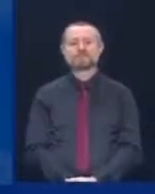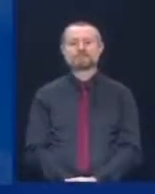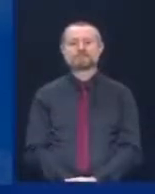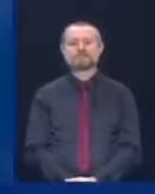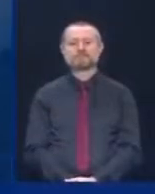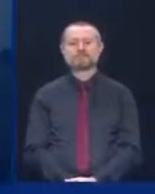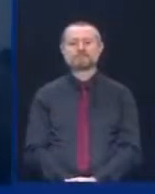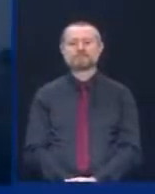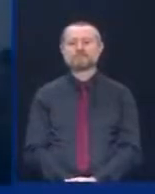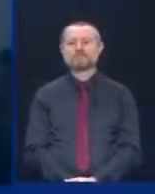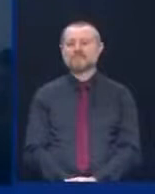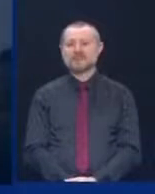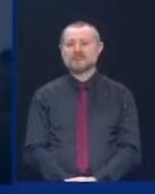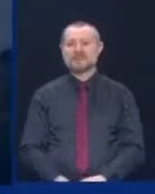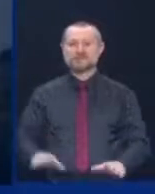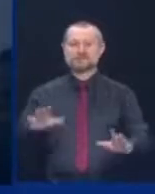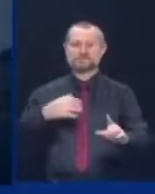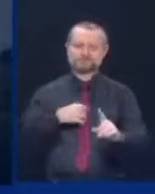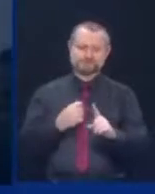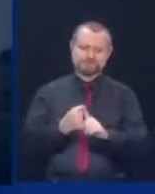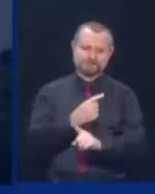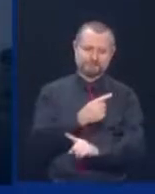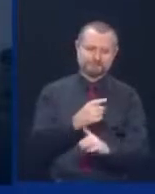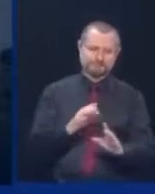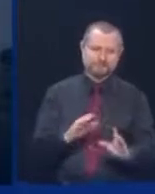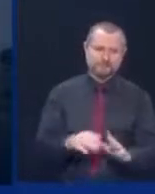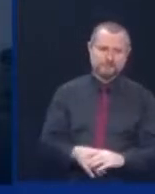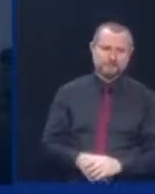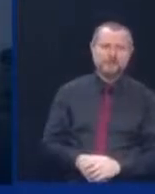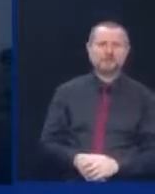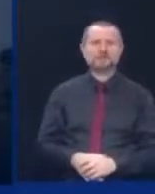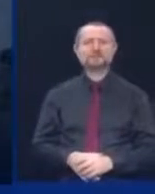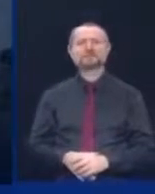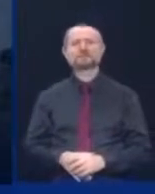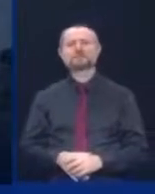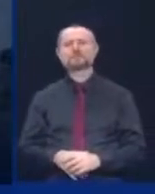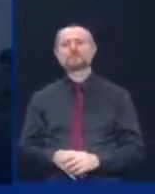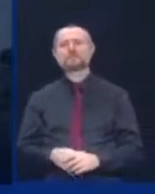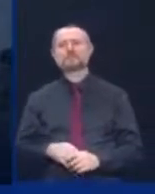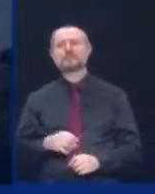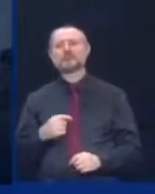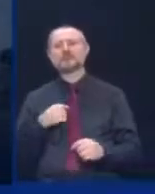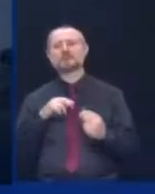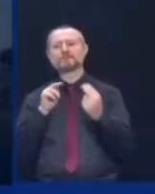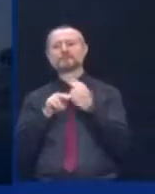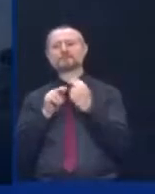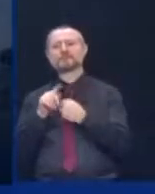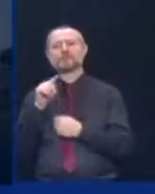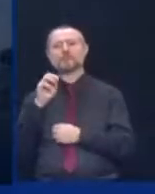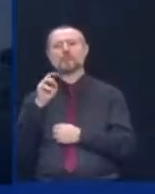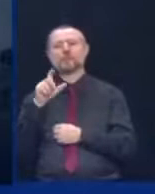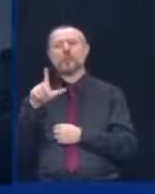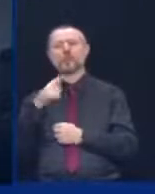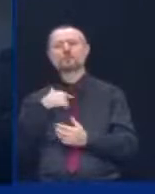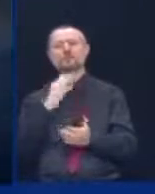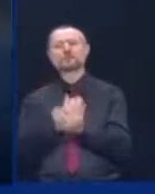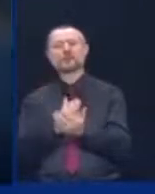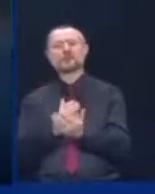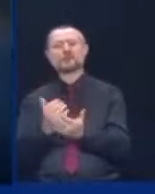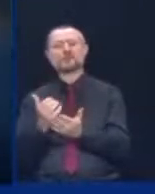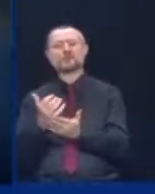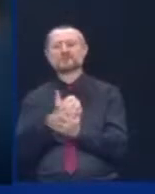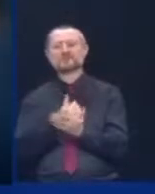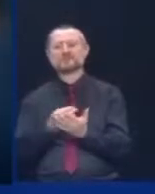One unrelated point. We finished cashless tolling all across the New York State Thruway, 527